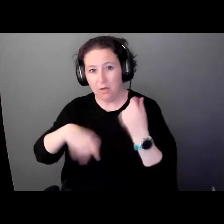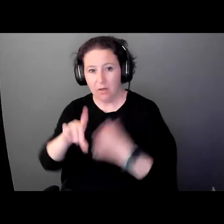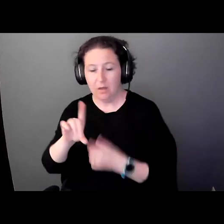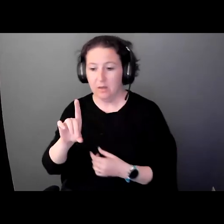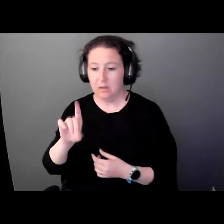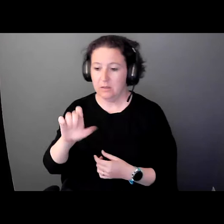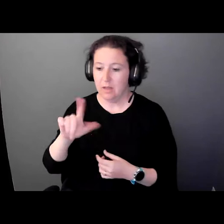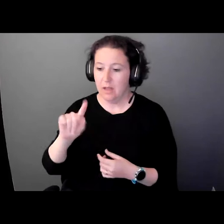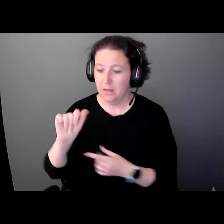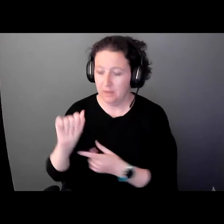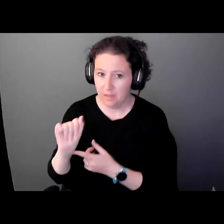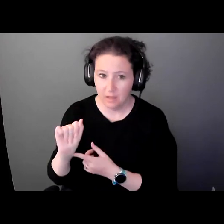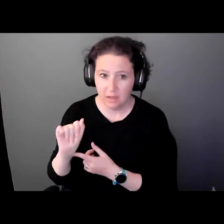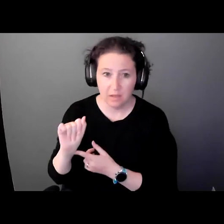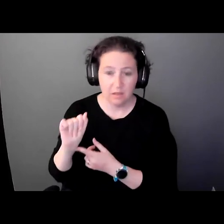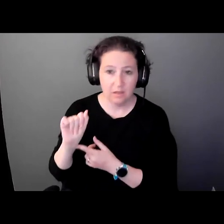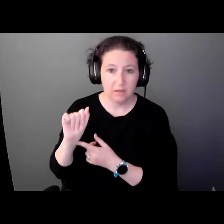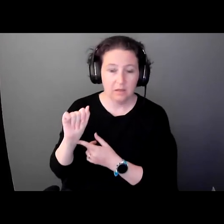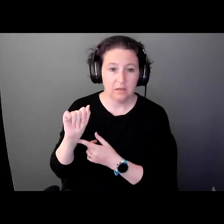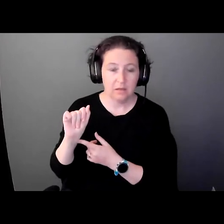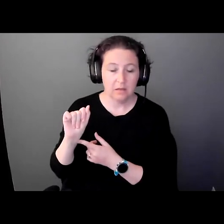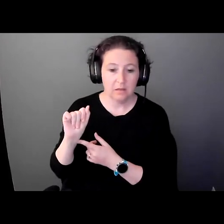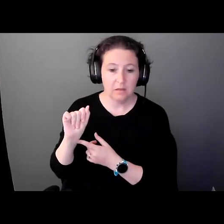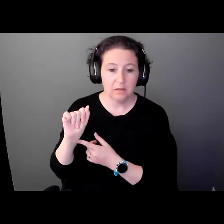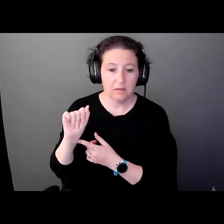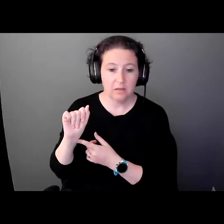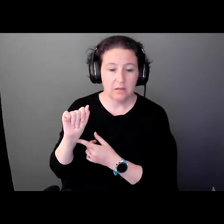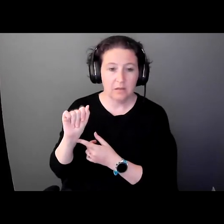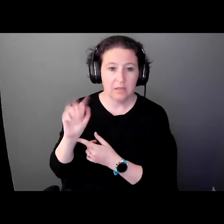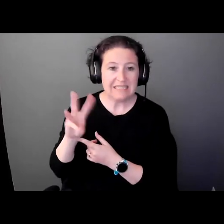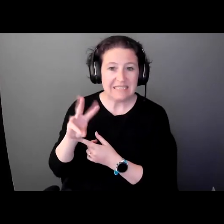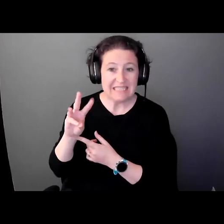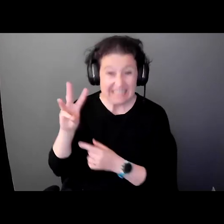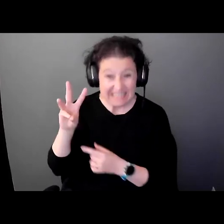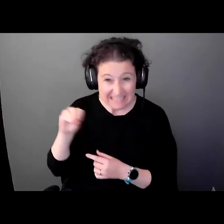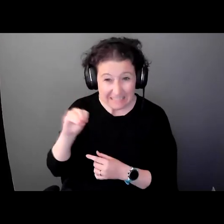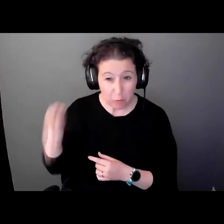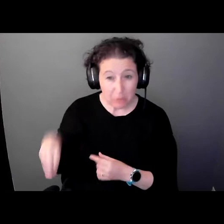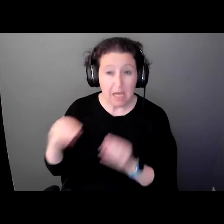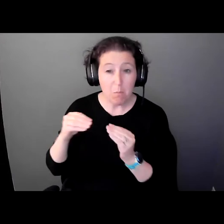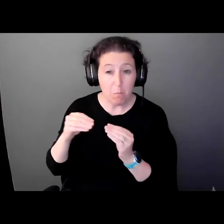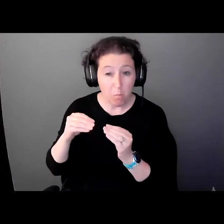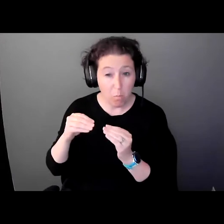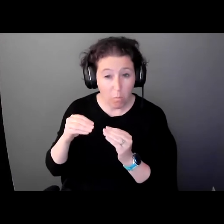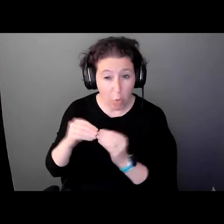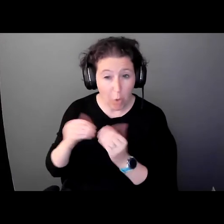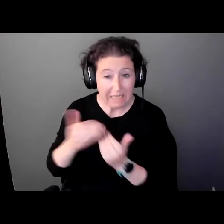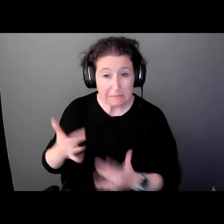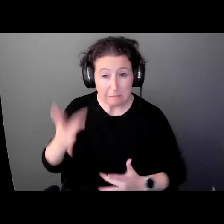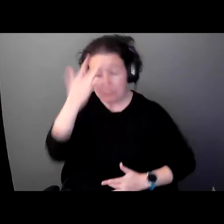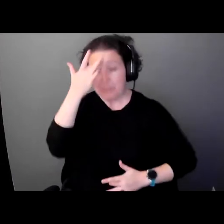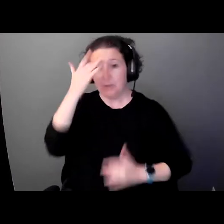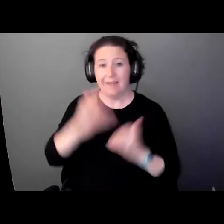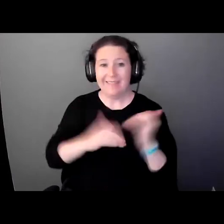B.1.117. Delta is 50 to 60% more contagious than that variant